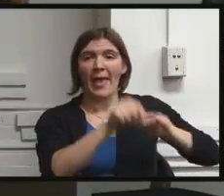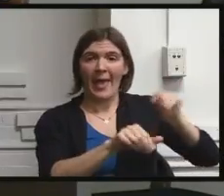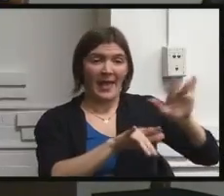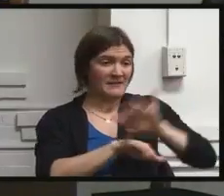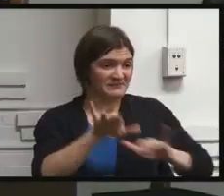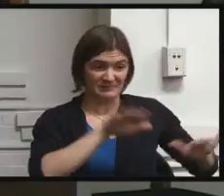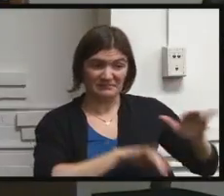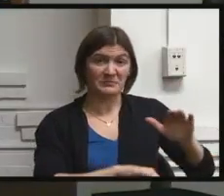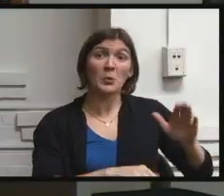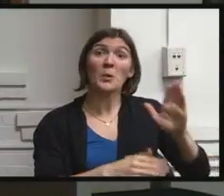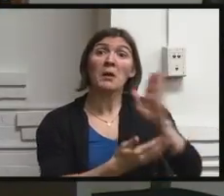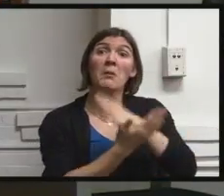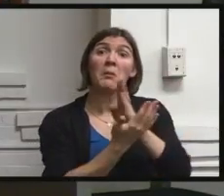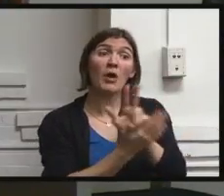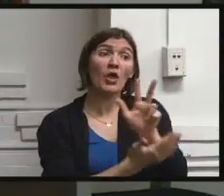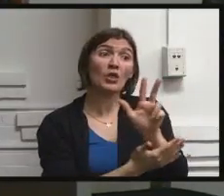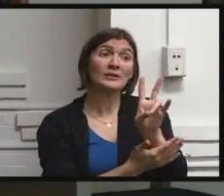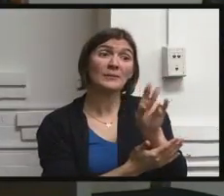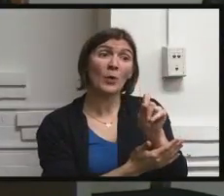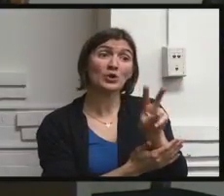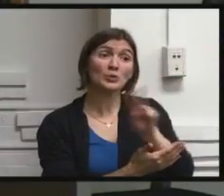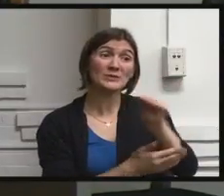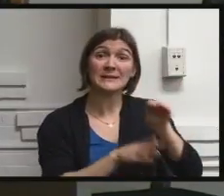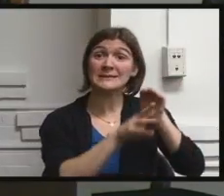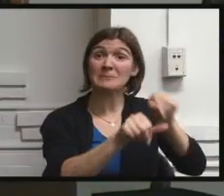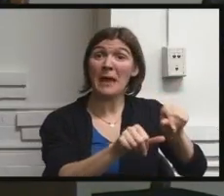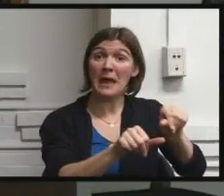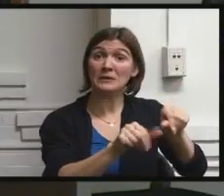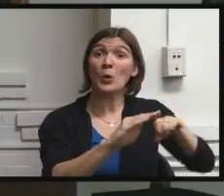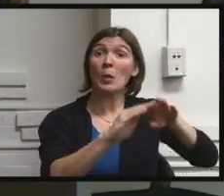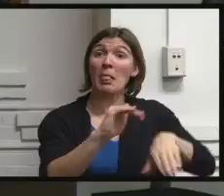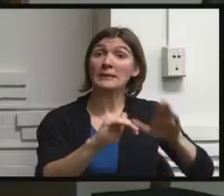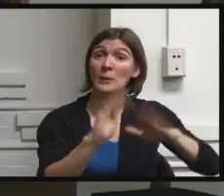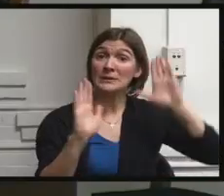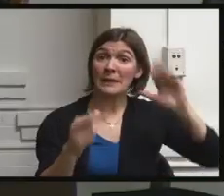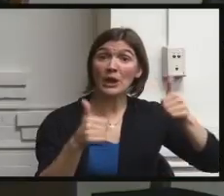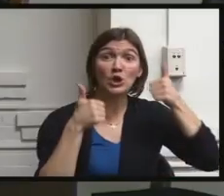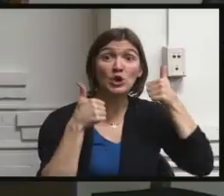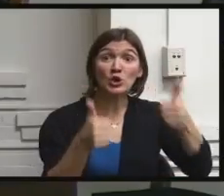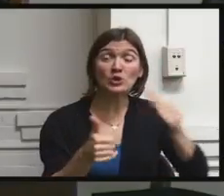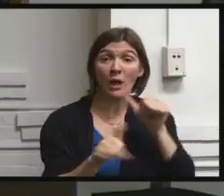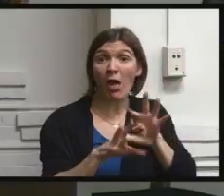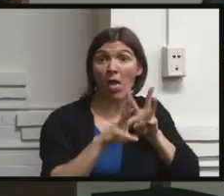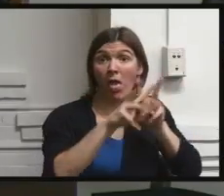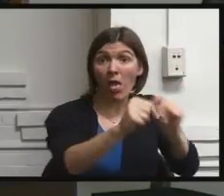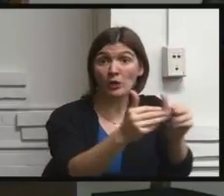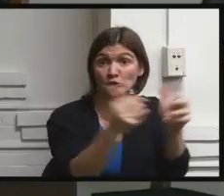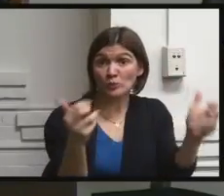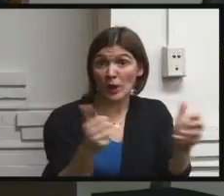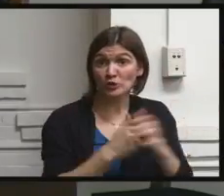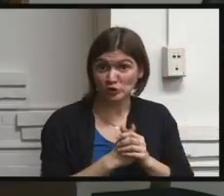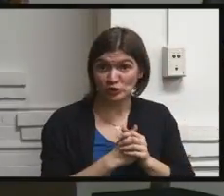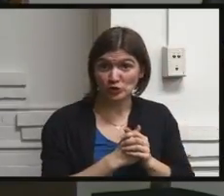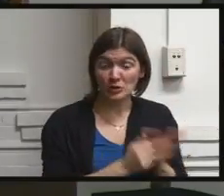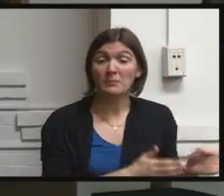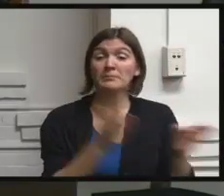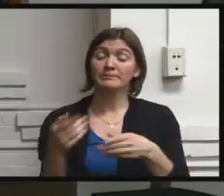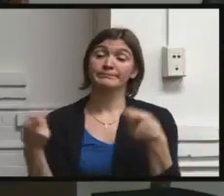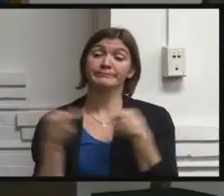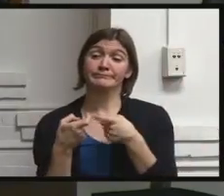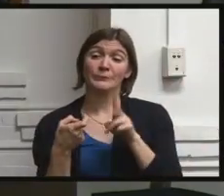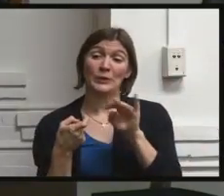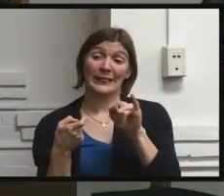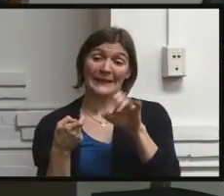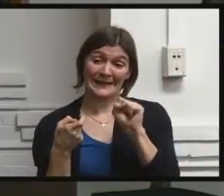at 37.2% of their annual budget. So doing very well with the general fund. Utilities